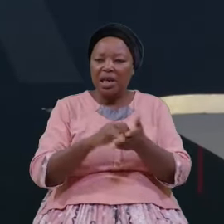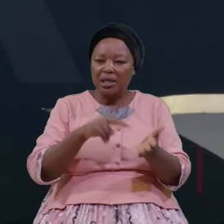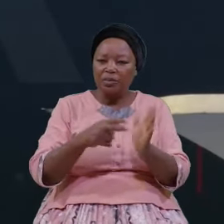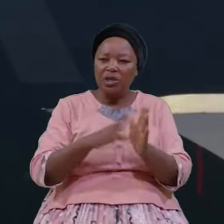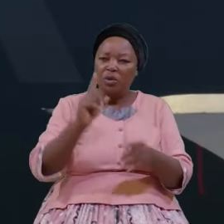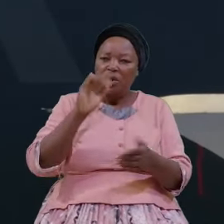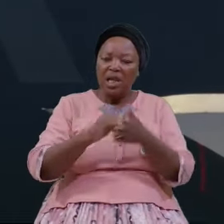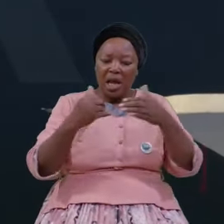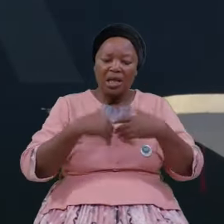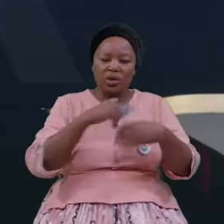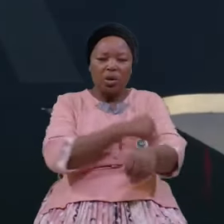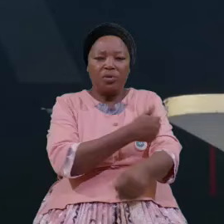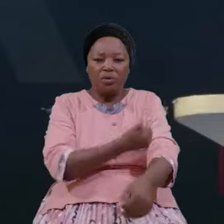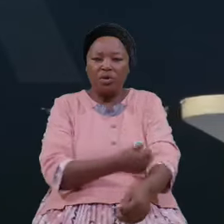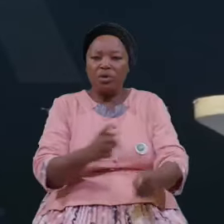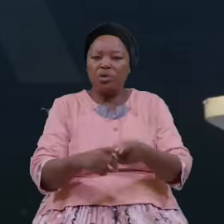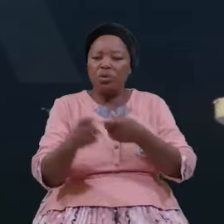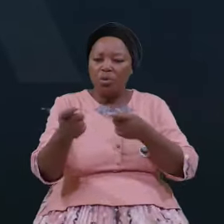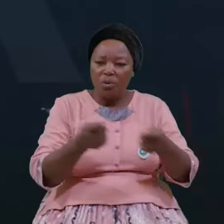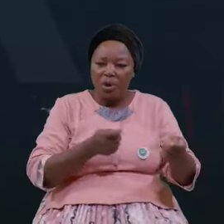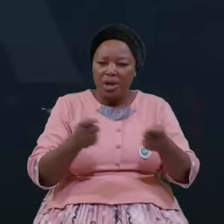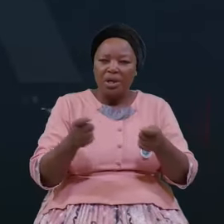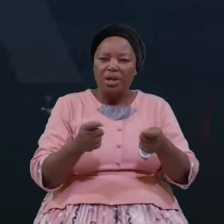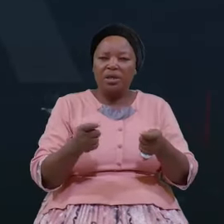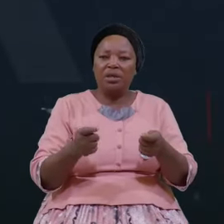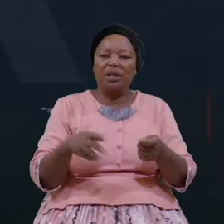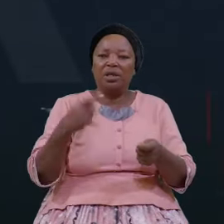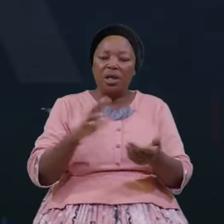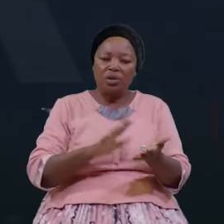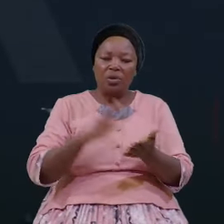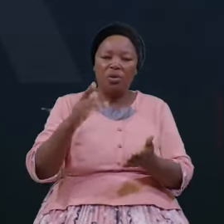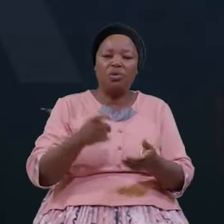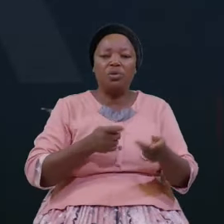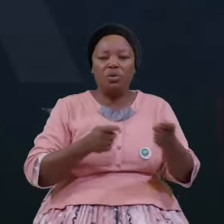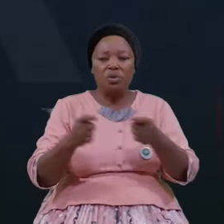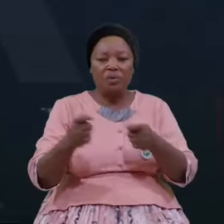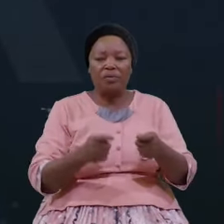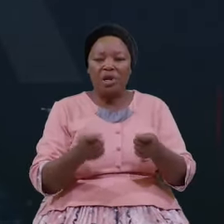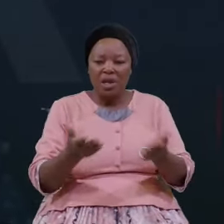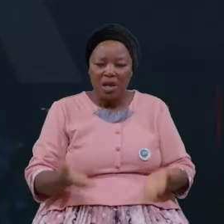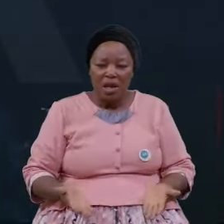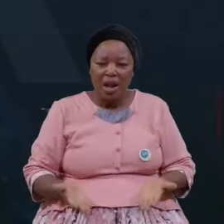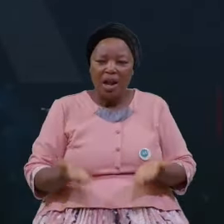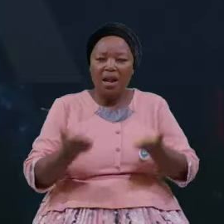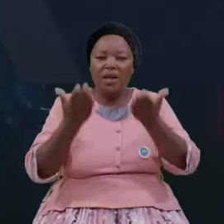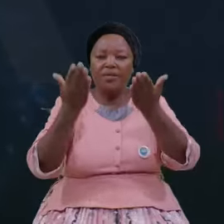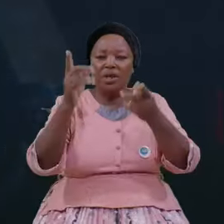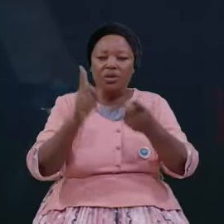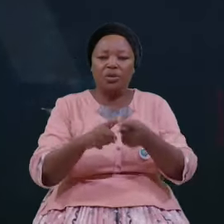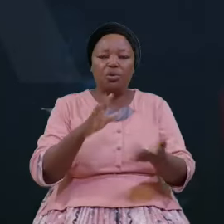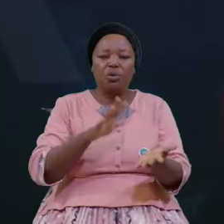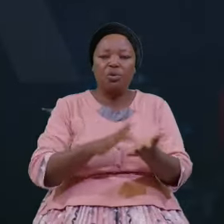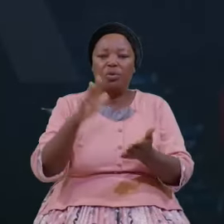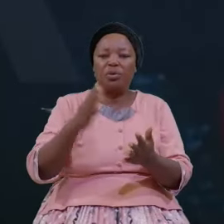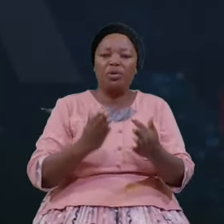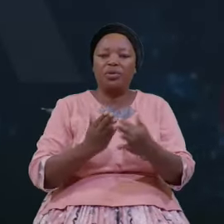to rule and reign. The glorious sovereign lifted to glory through